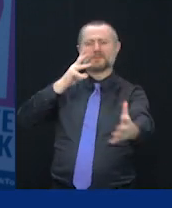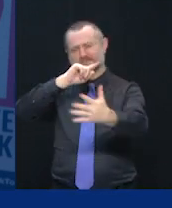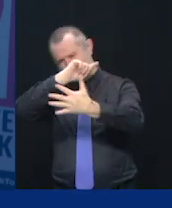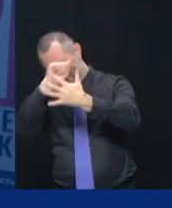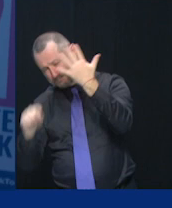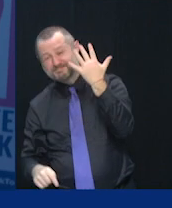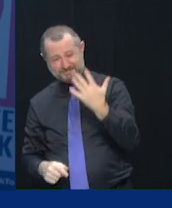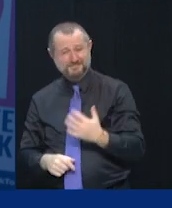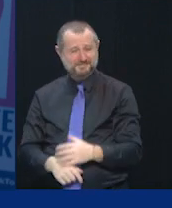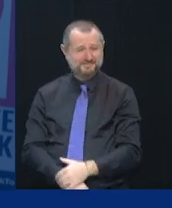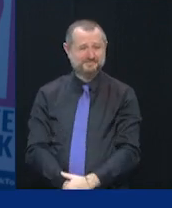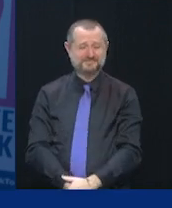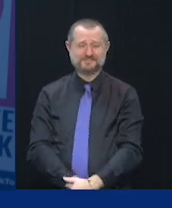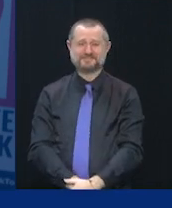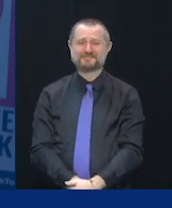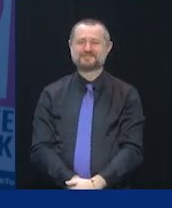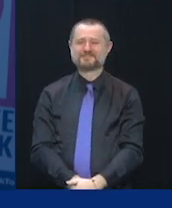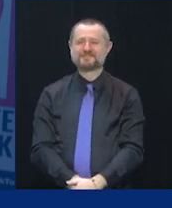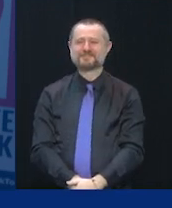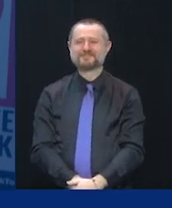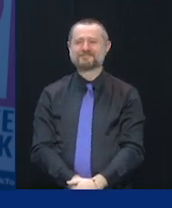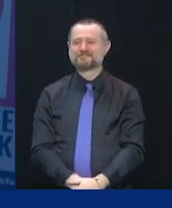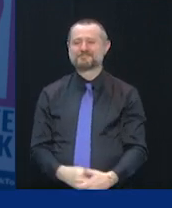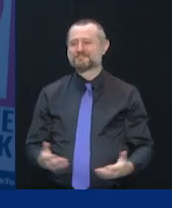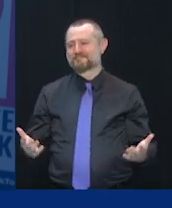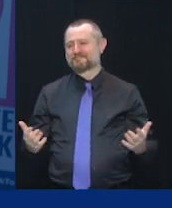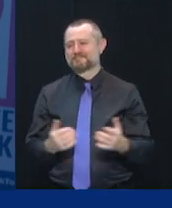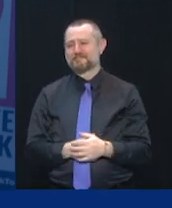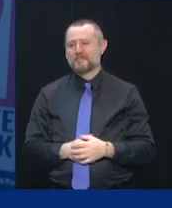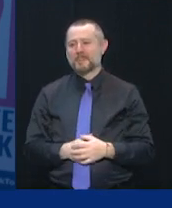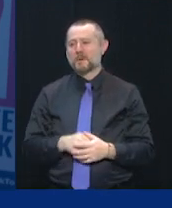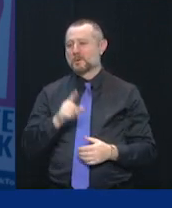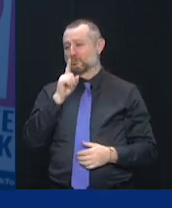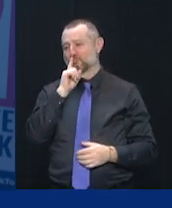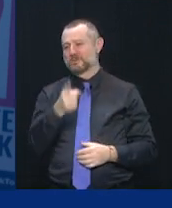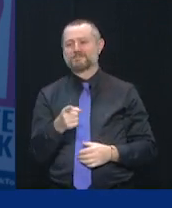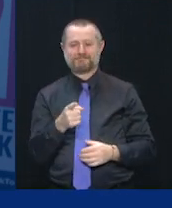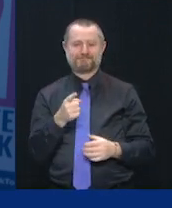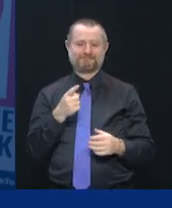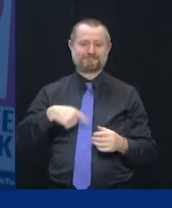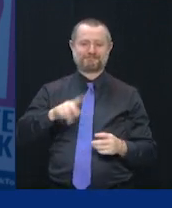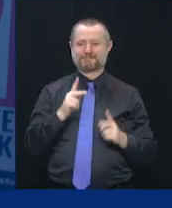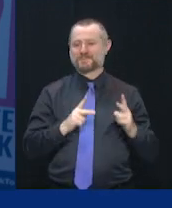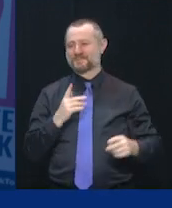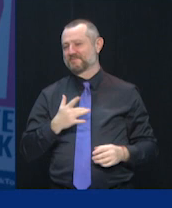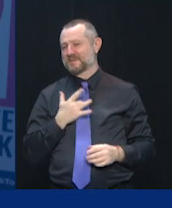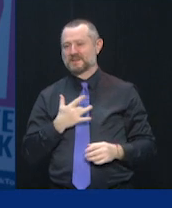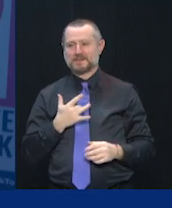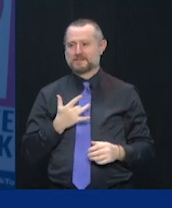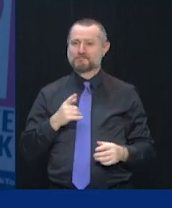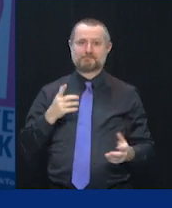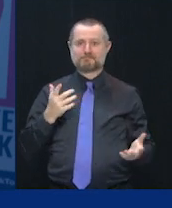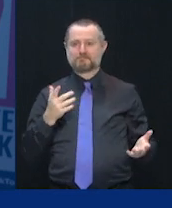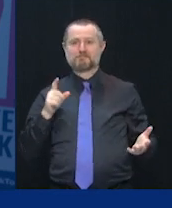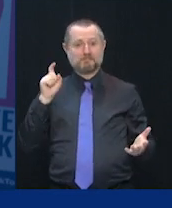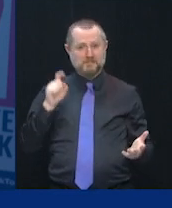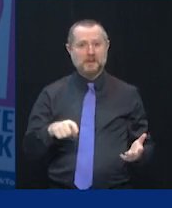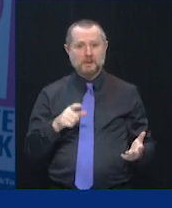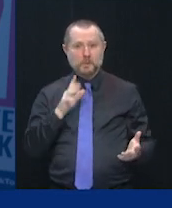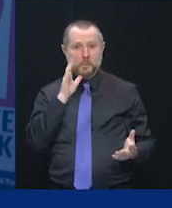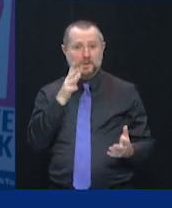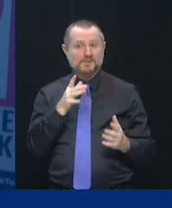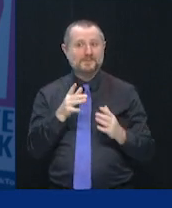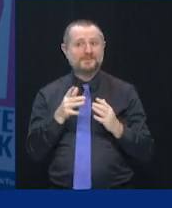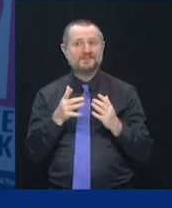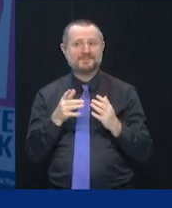it, because we can't deny it. It's real. It has to be addressed. We're starting an advertising campaign,